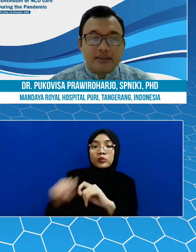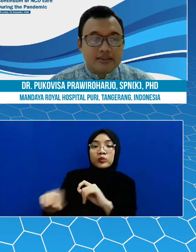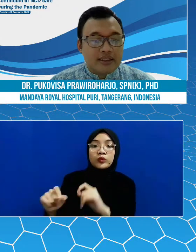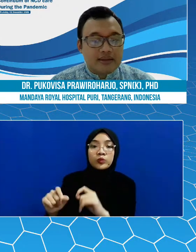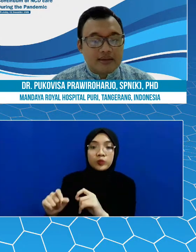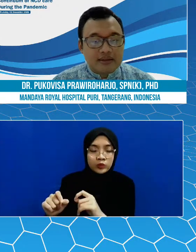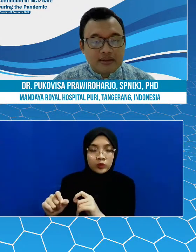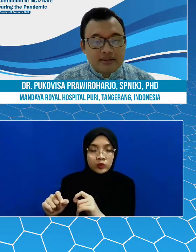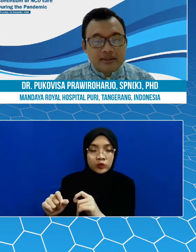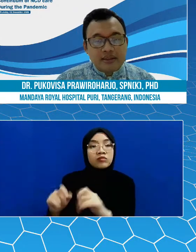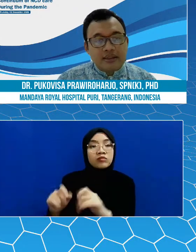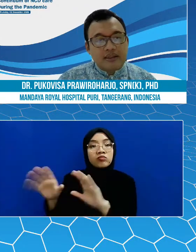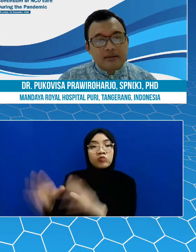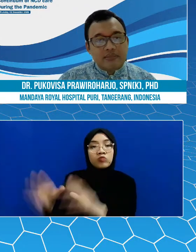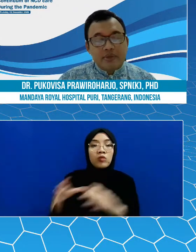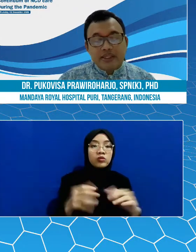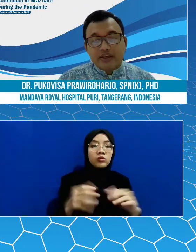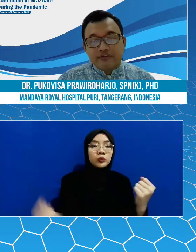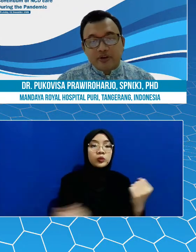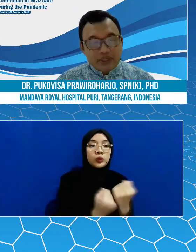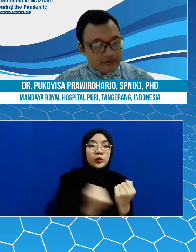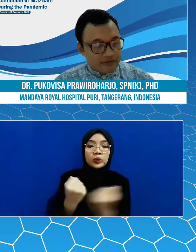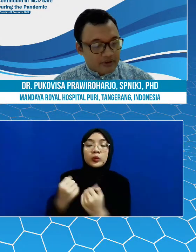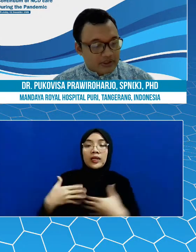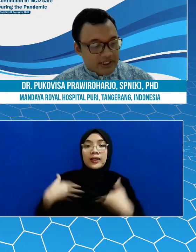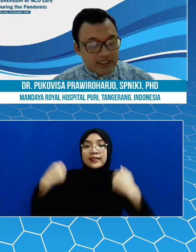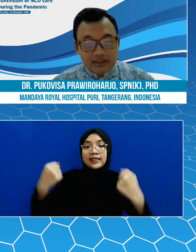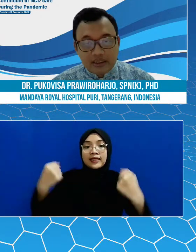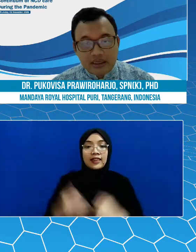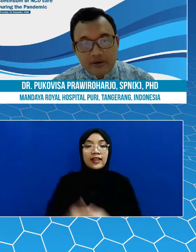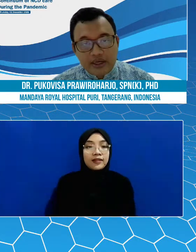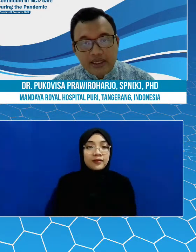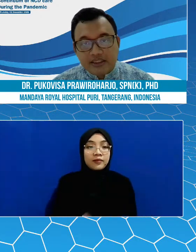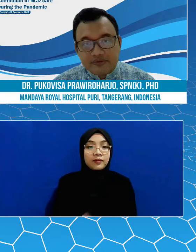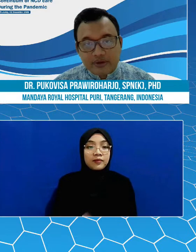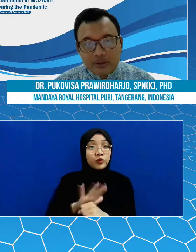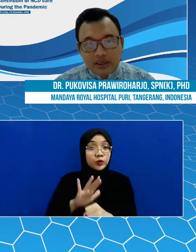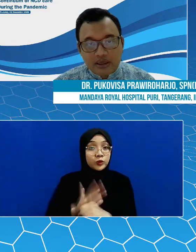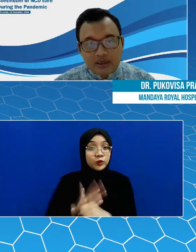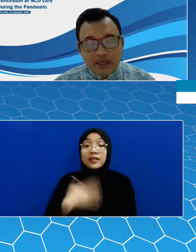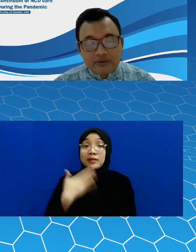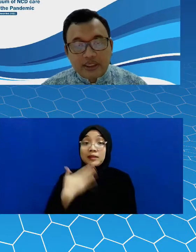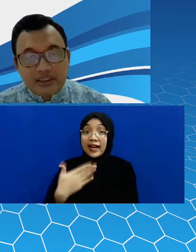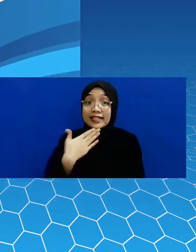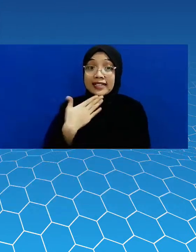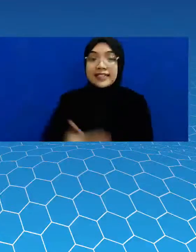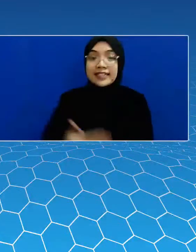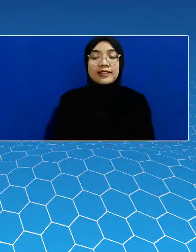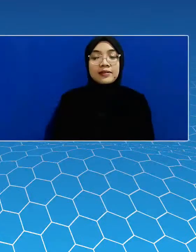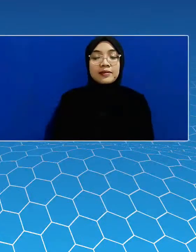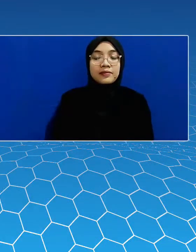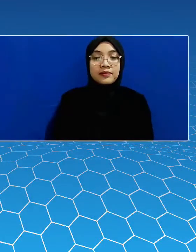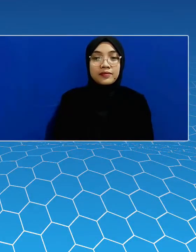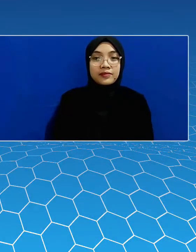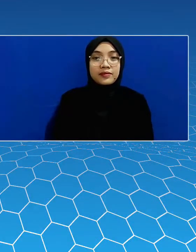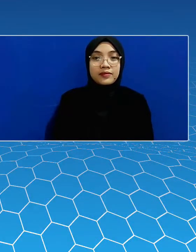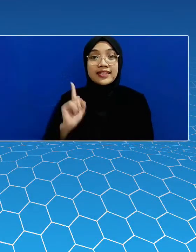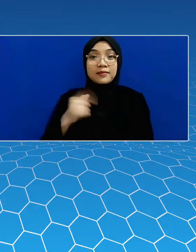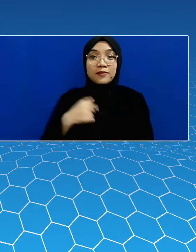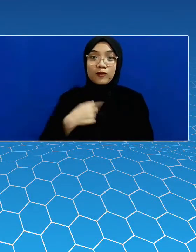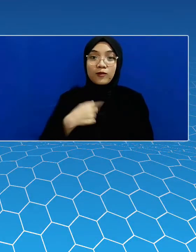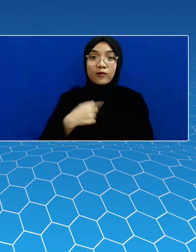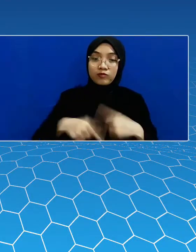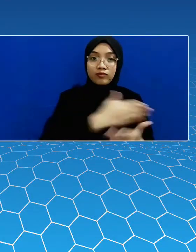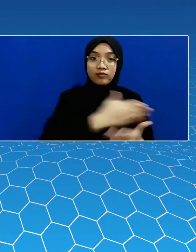then slide. Maybe thank you for sharing our ideas for countering the NCD